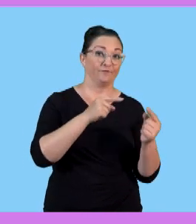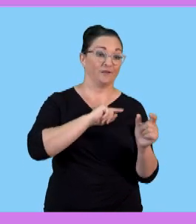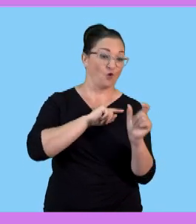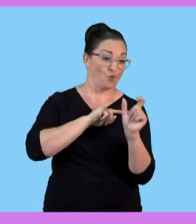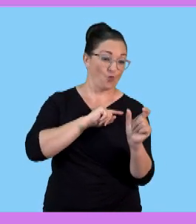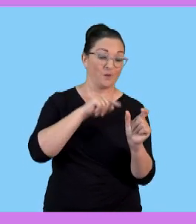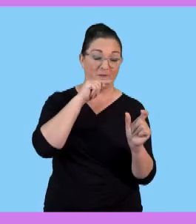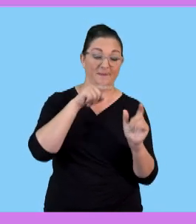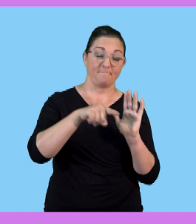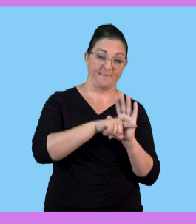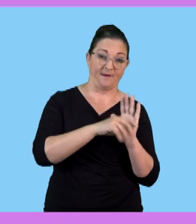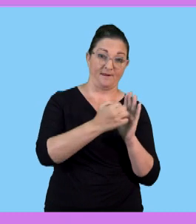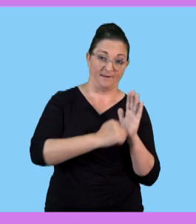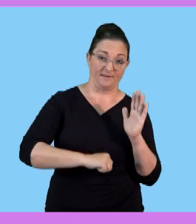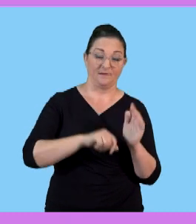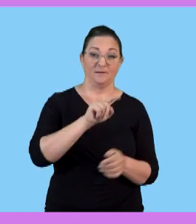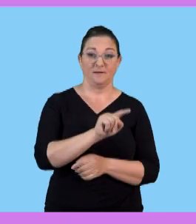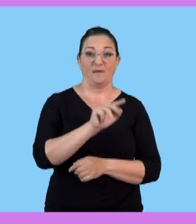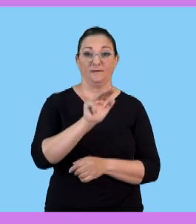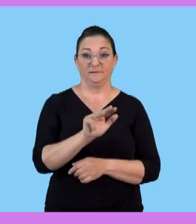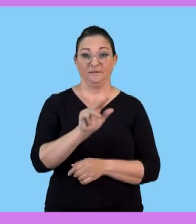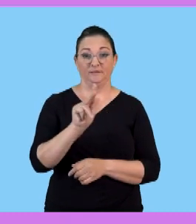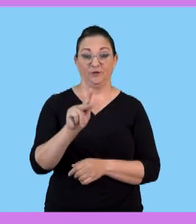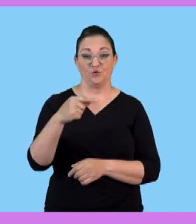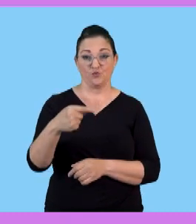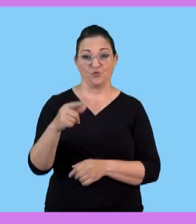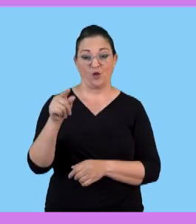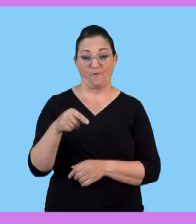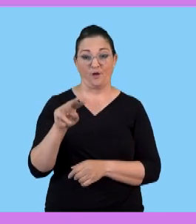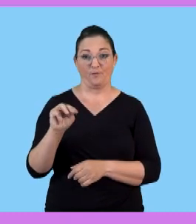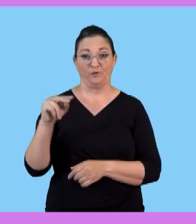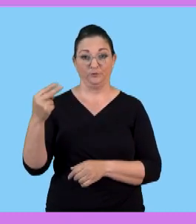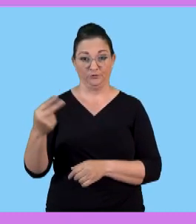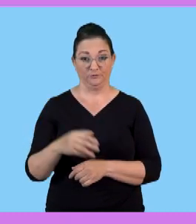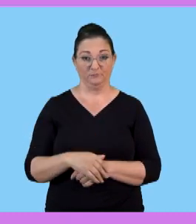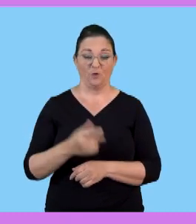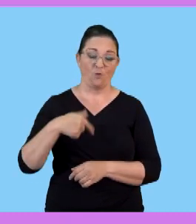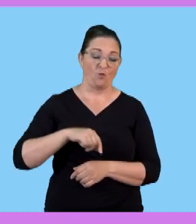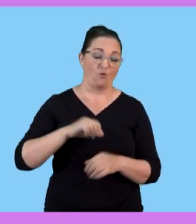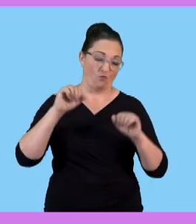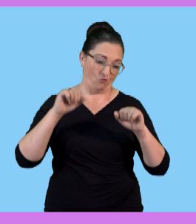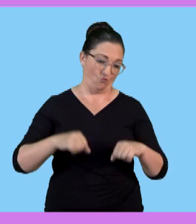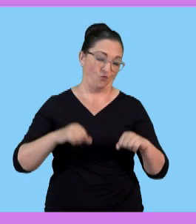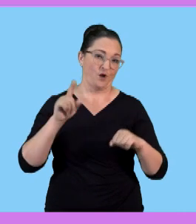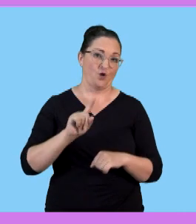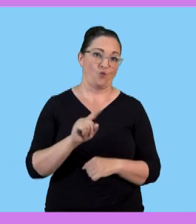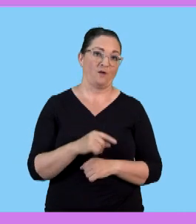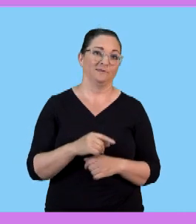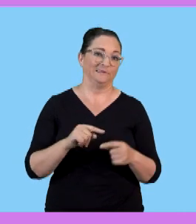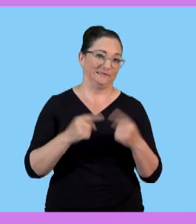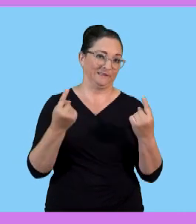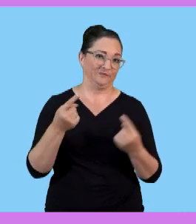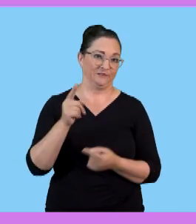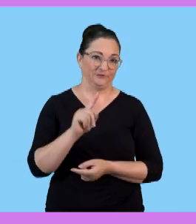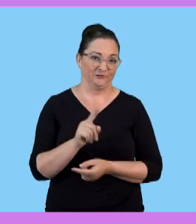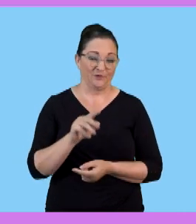means, right, subtract 19 kilograms per square meters. So we all will agree that the difference between the